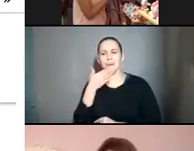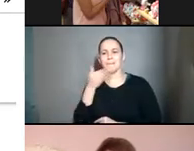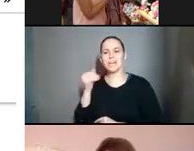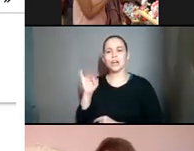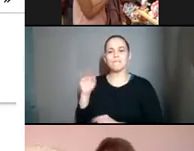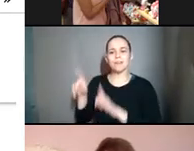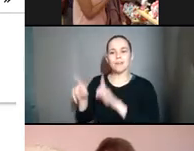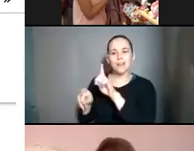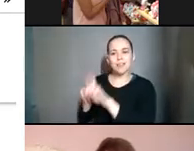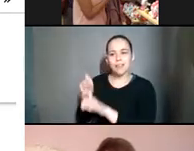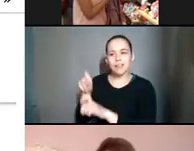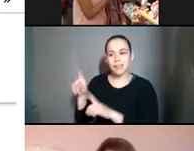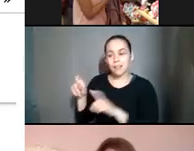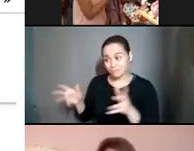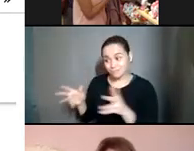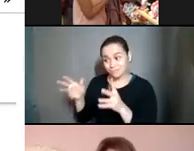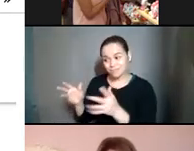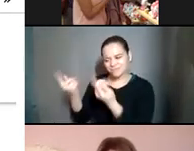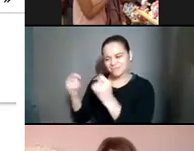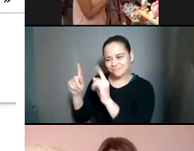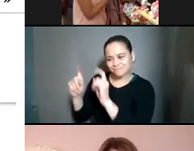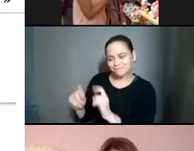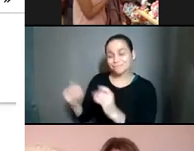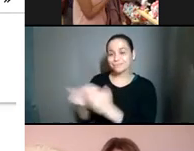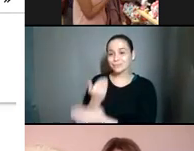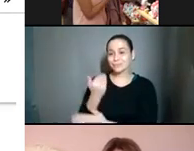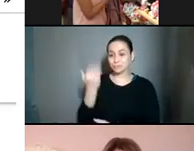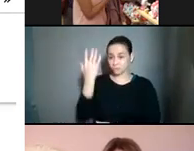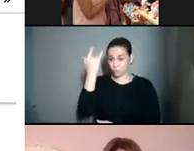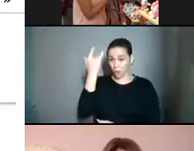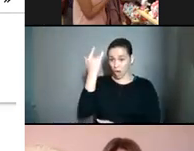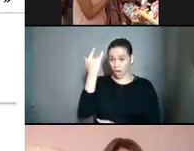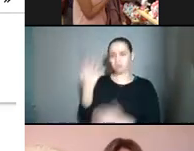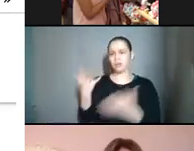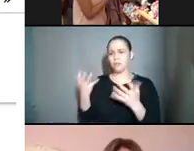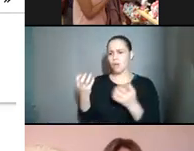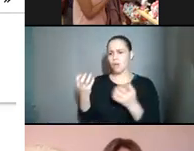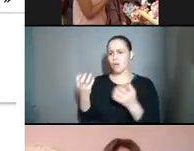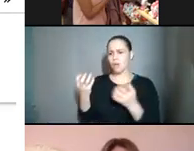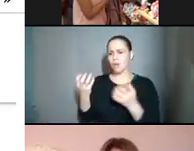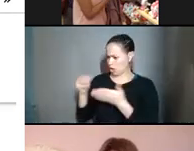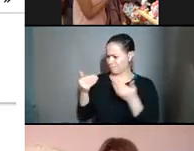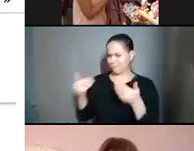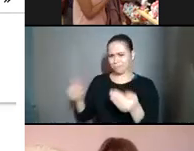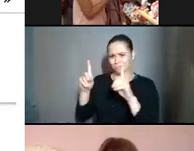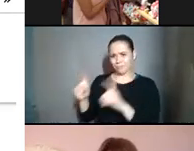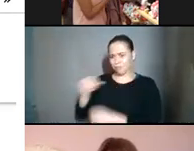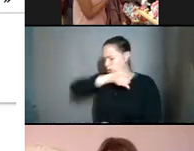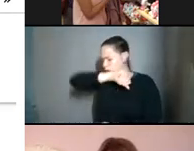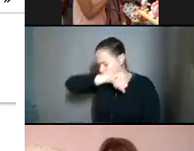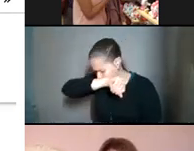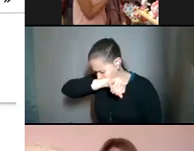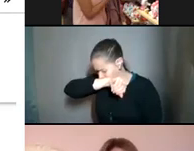try something new. I did that because I want him to learn to test things out and learn from his